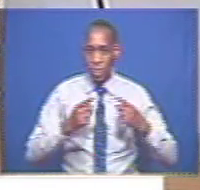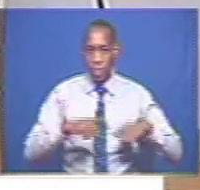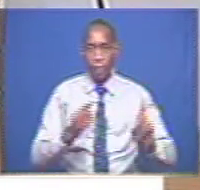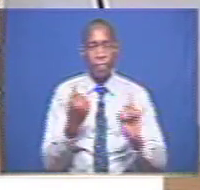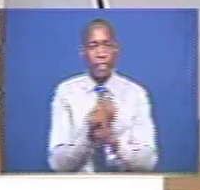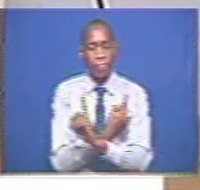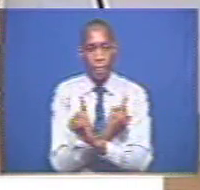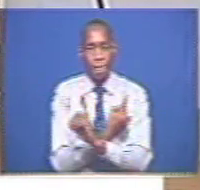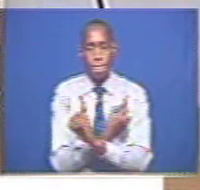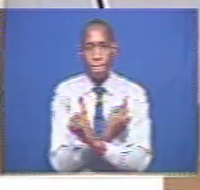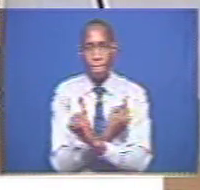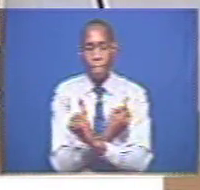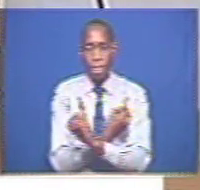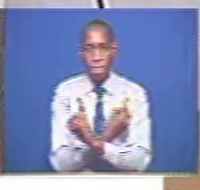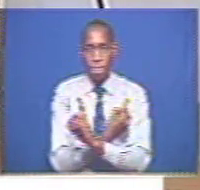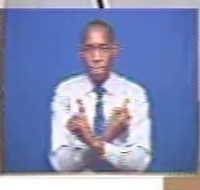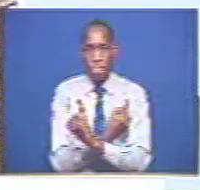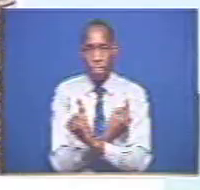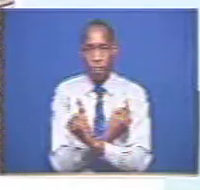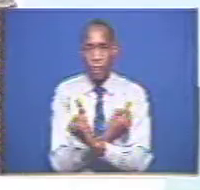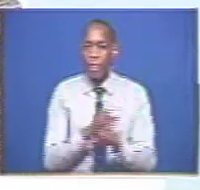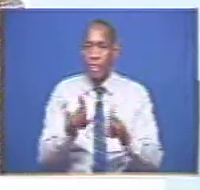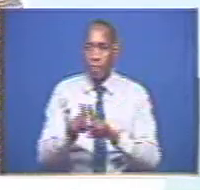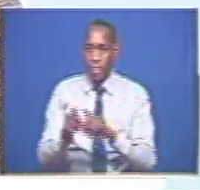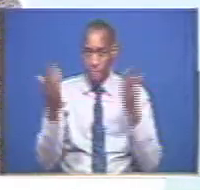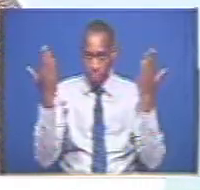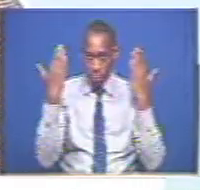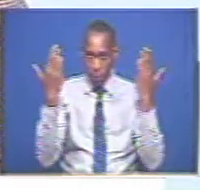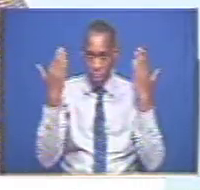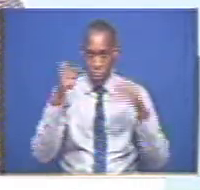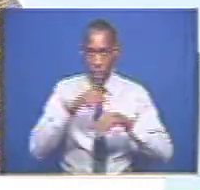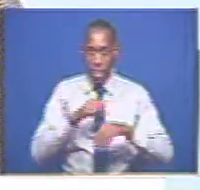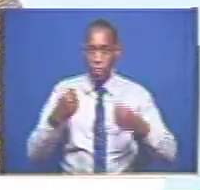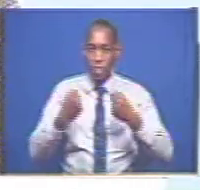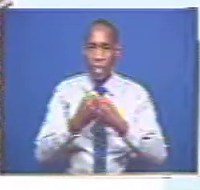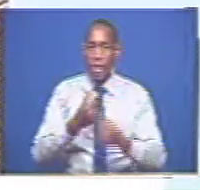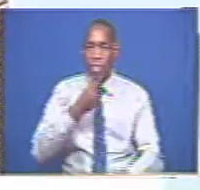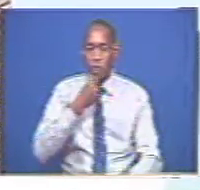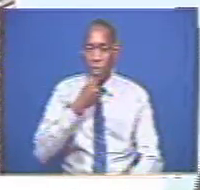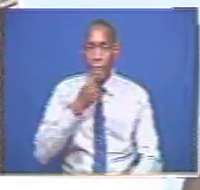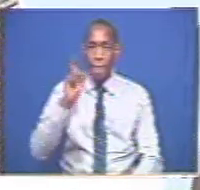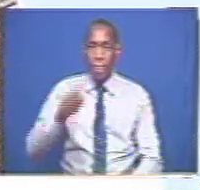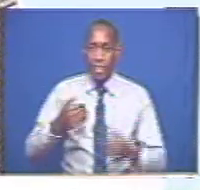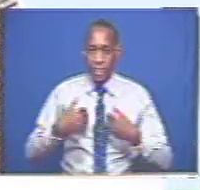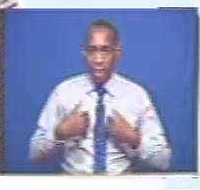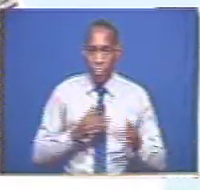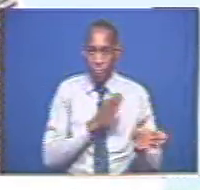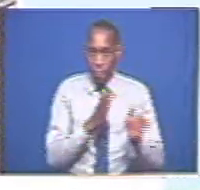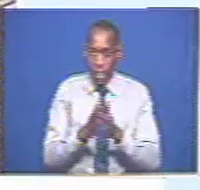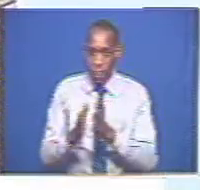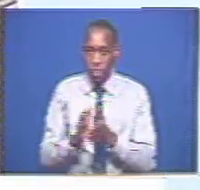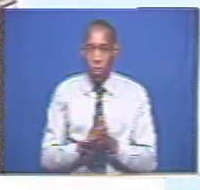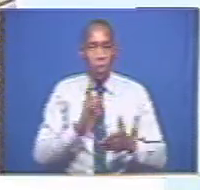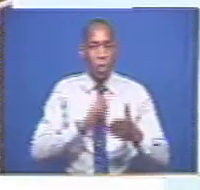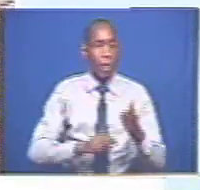different. So it's always like a final. But when you're playing Gor Mahia, you must go with a game plan. And what about playing against FC